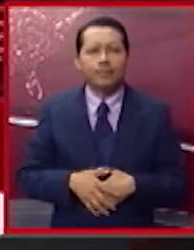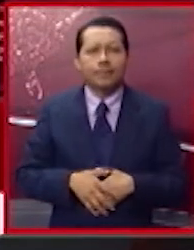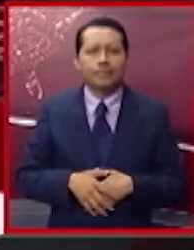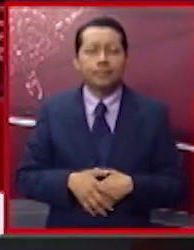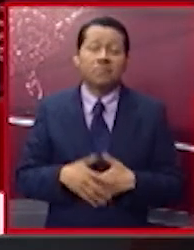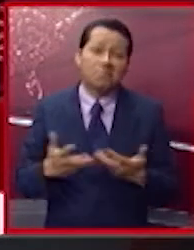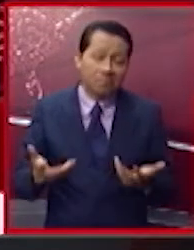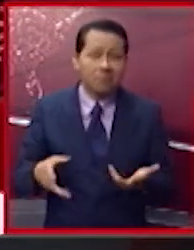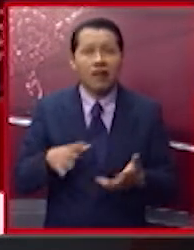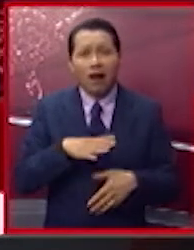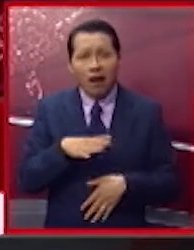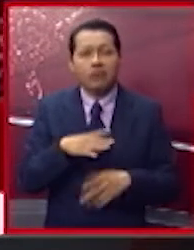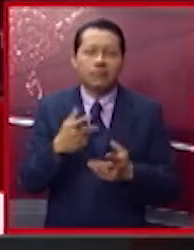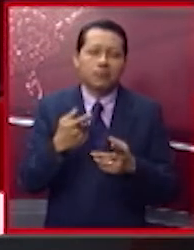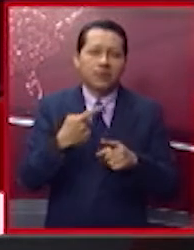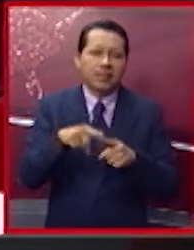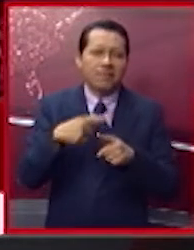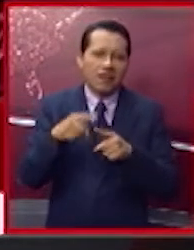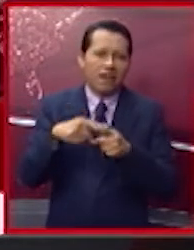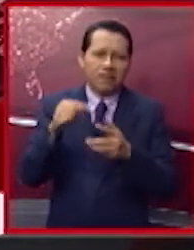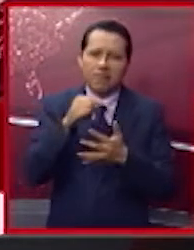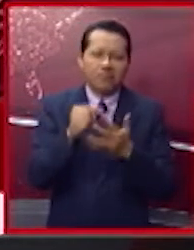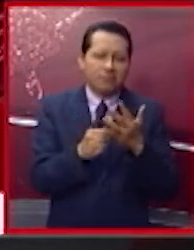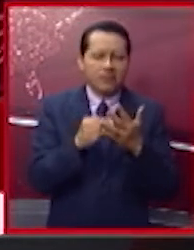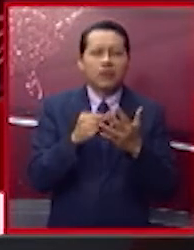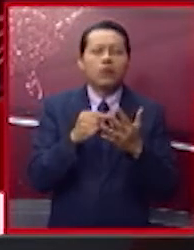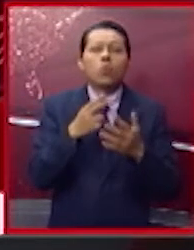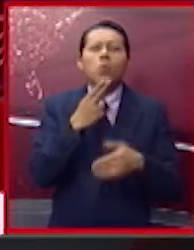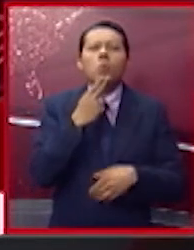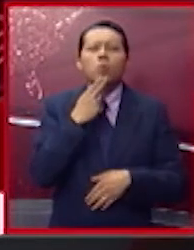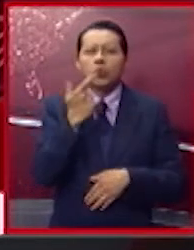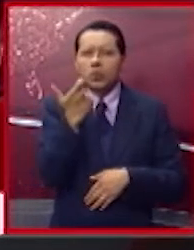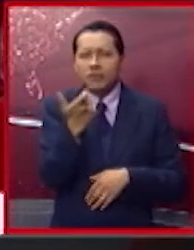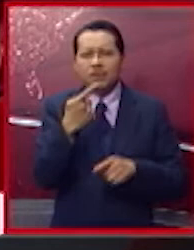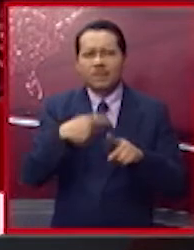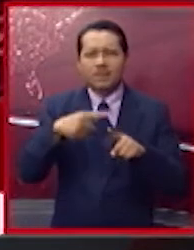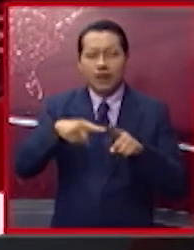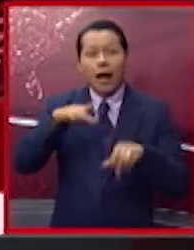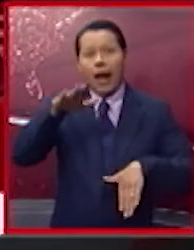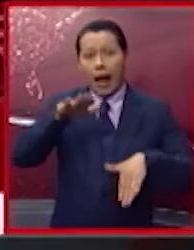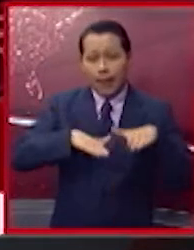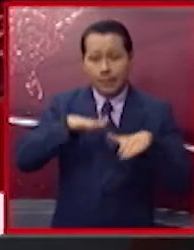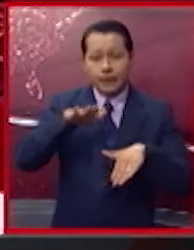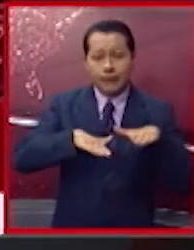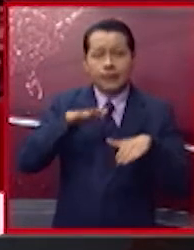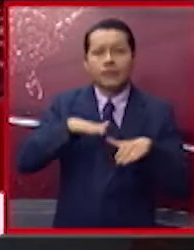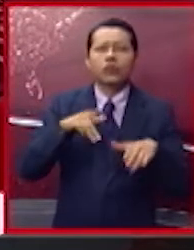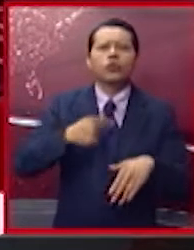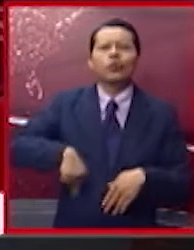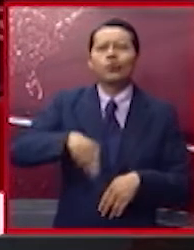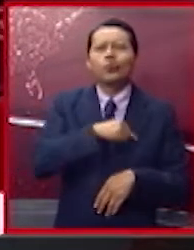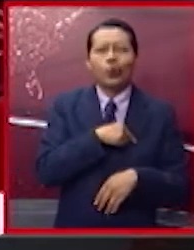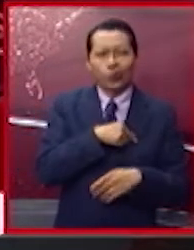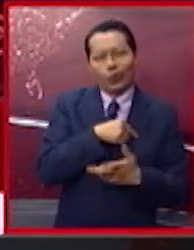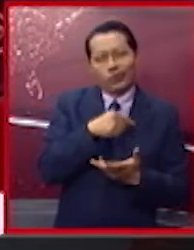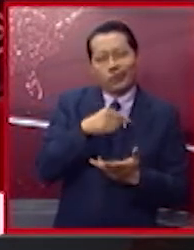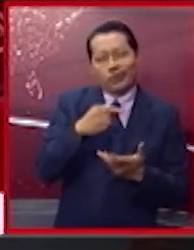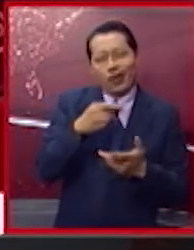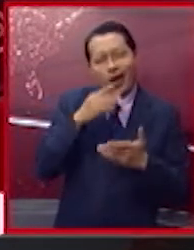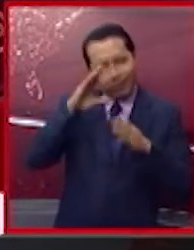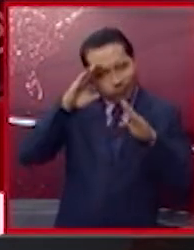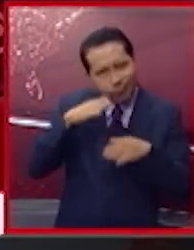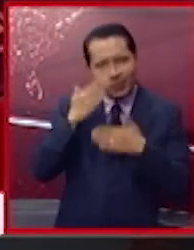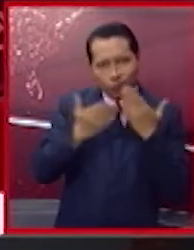Well, I think, you know, the best, there's no, I mean, there's, you know, there is a certain amount of diversity of views within